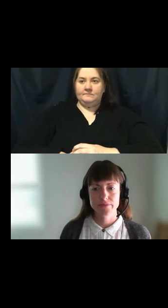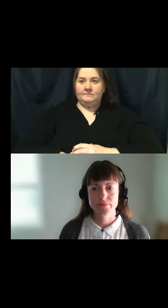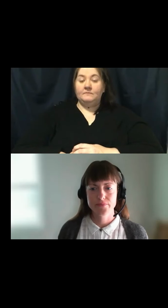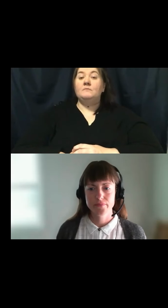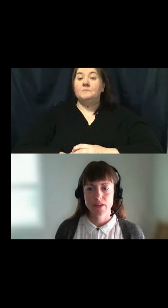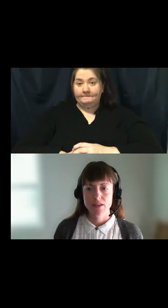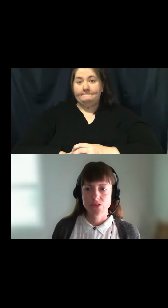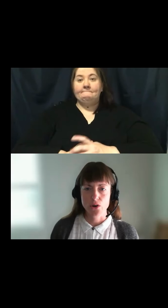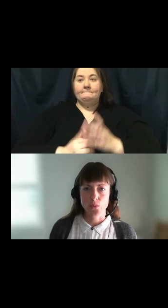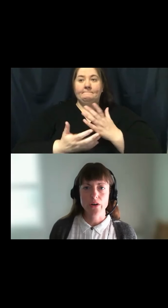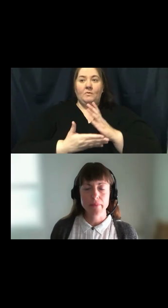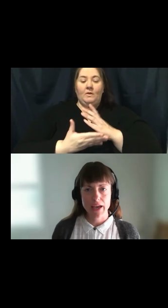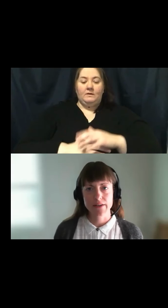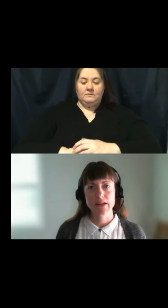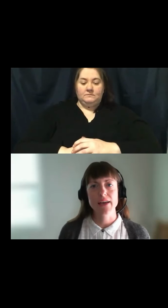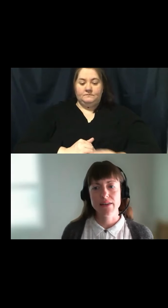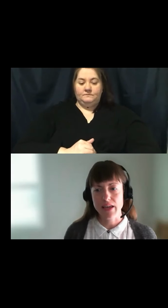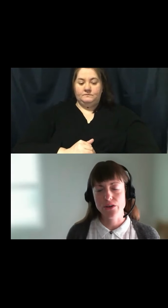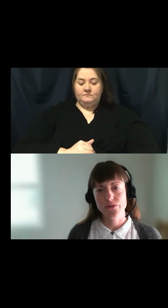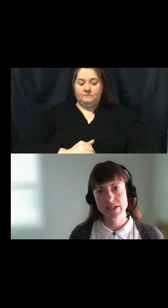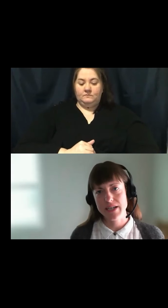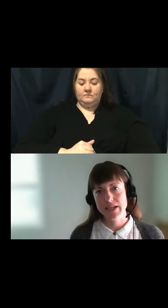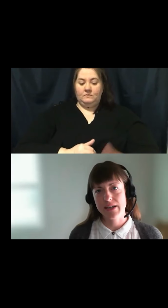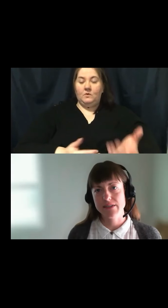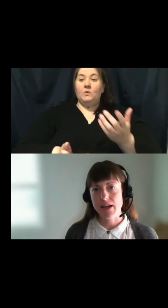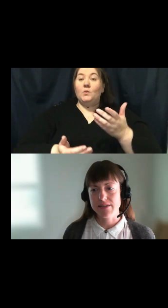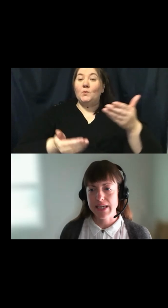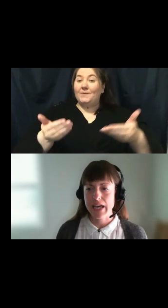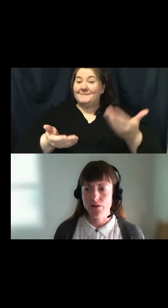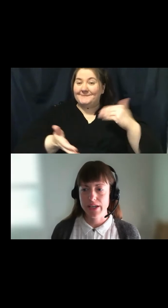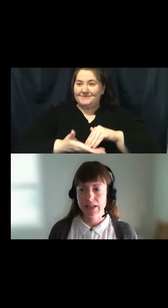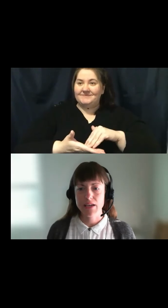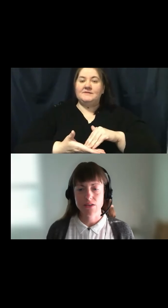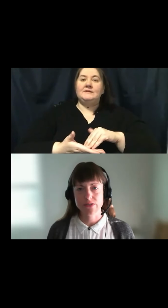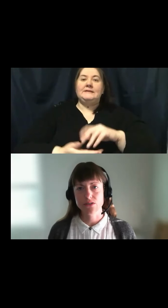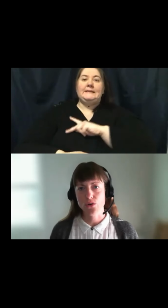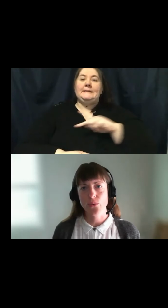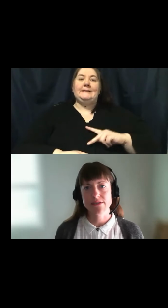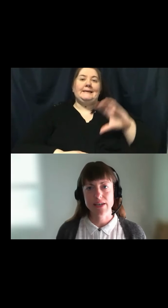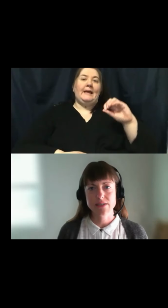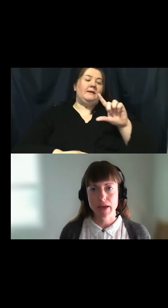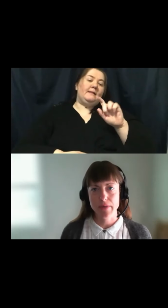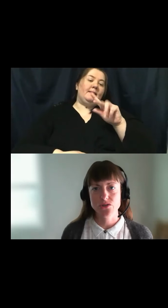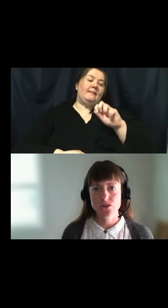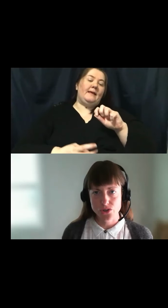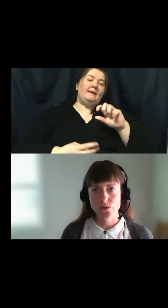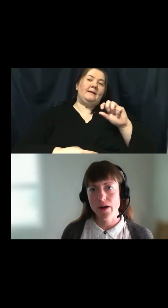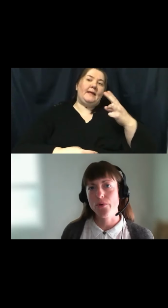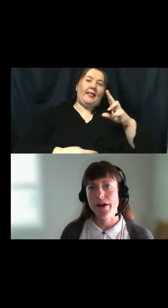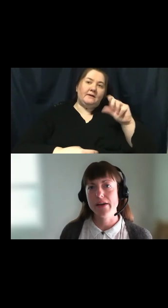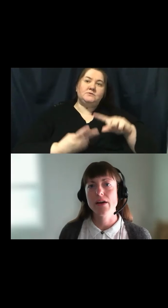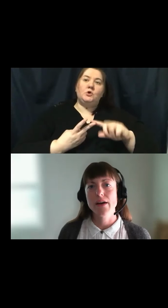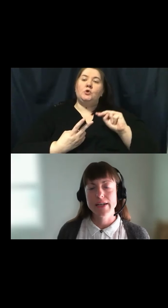All right. So welcome again, and thank you for attending tonight's King County, Lake Hills, and Northwest Lake Sammamish